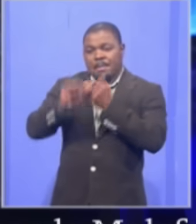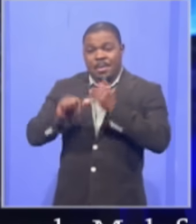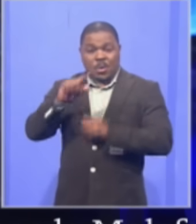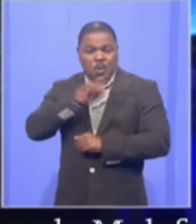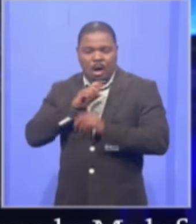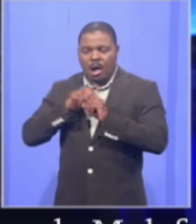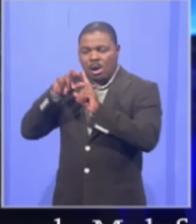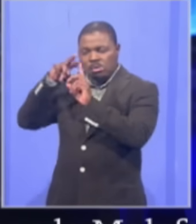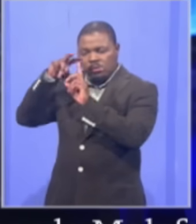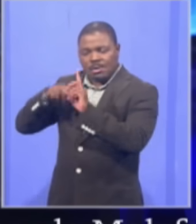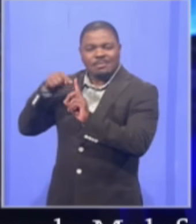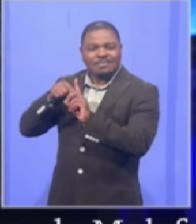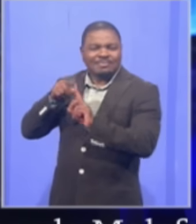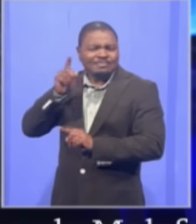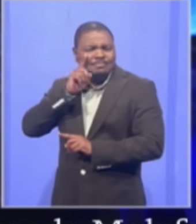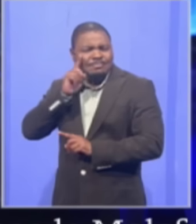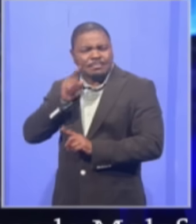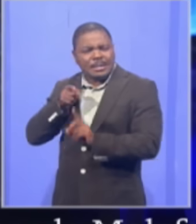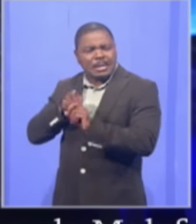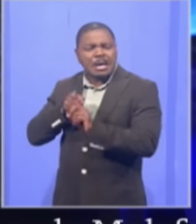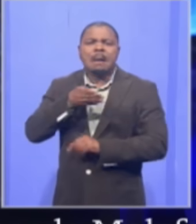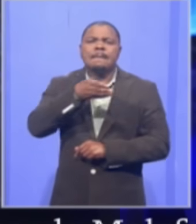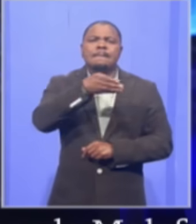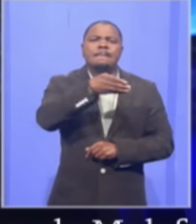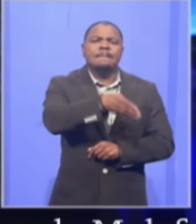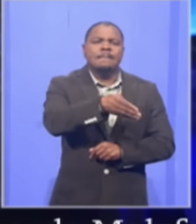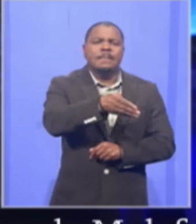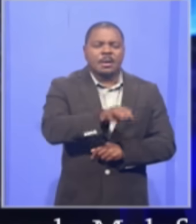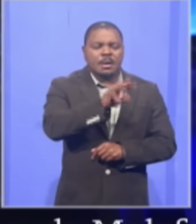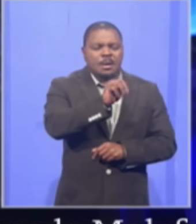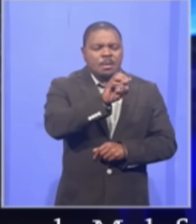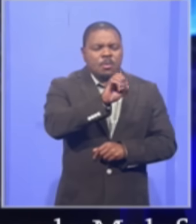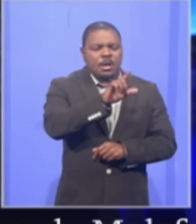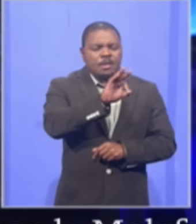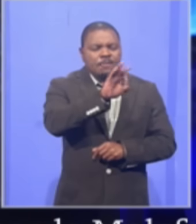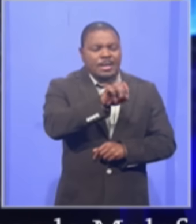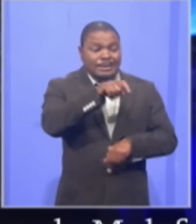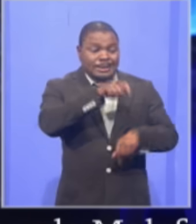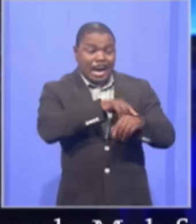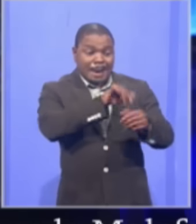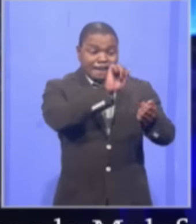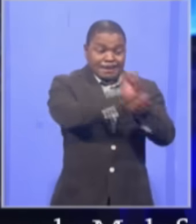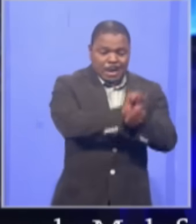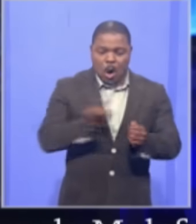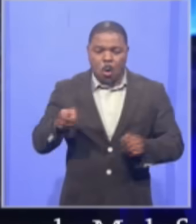di thakgotsweng ho fumana lebaka la hae la hore o ne a etsang ntlong ya Katiso Molefe